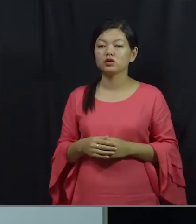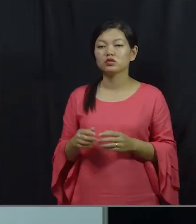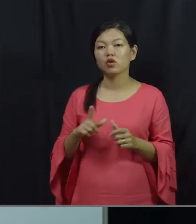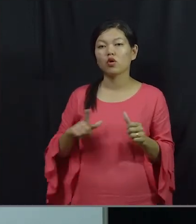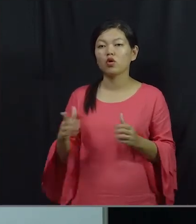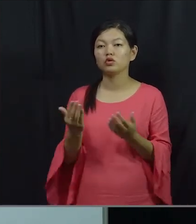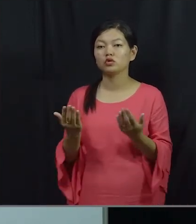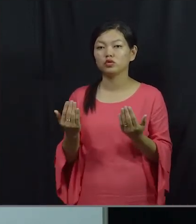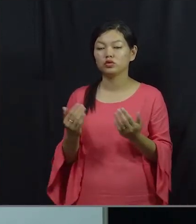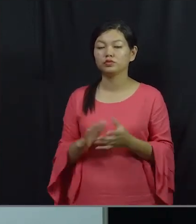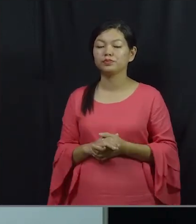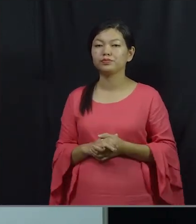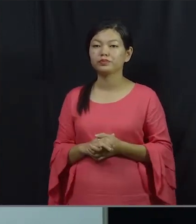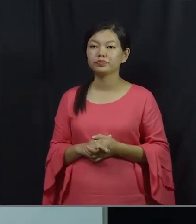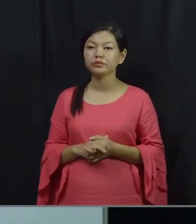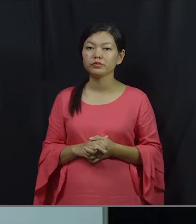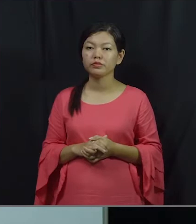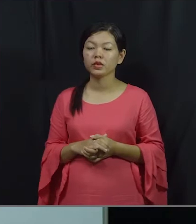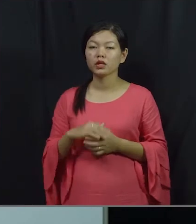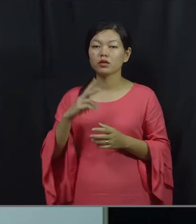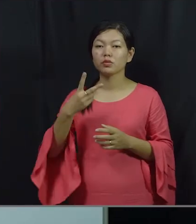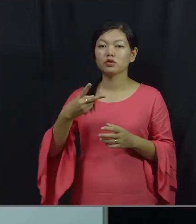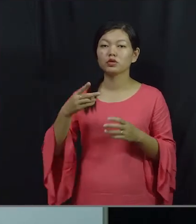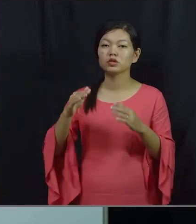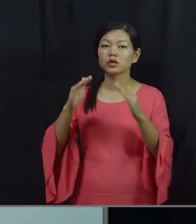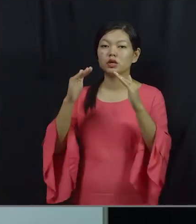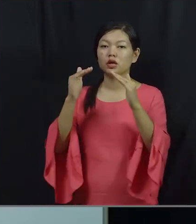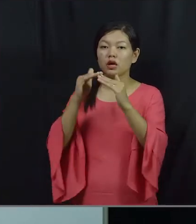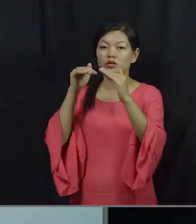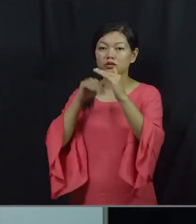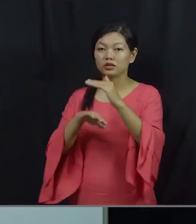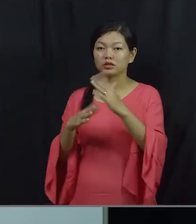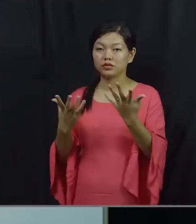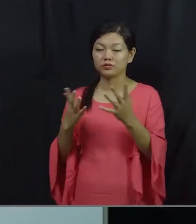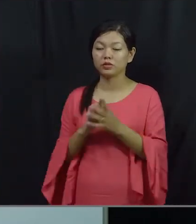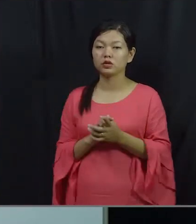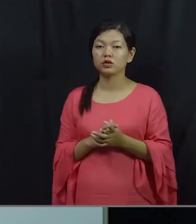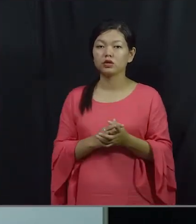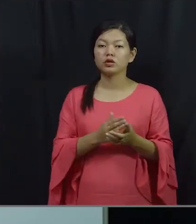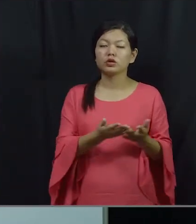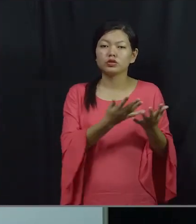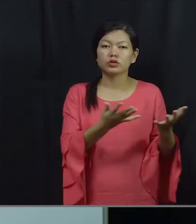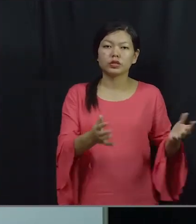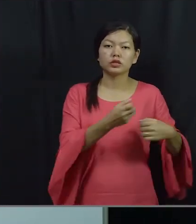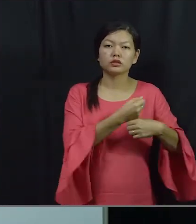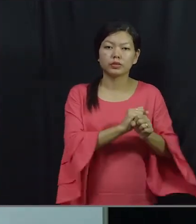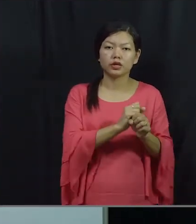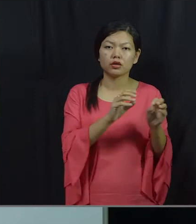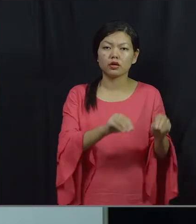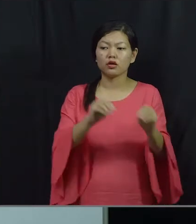Where the producers has to keep the goods, isn't that? So that is also again you